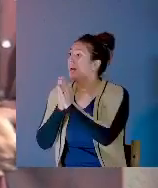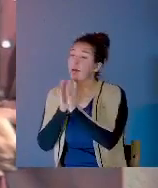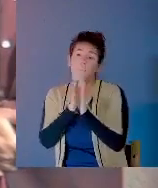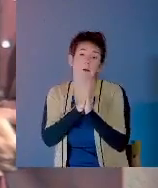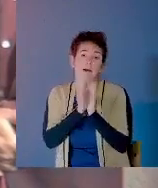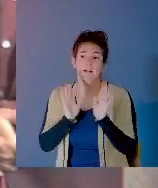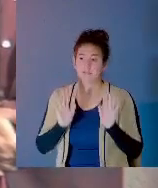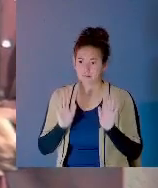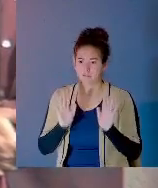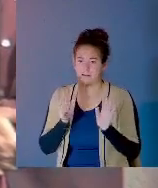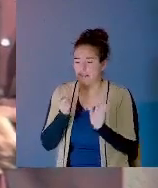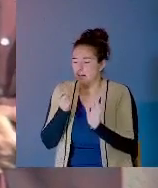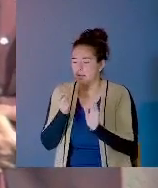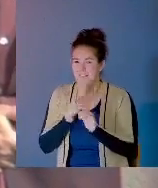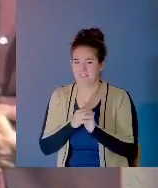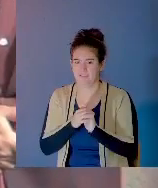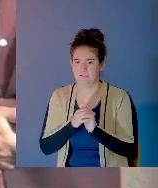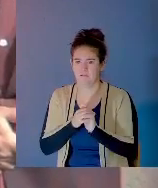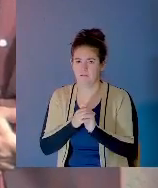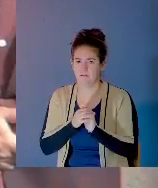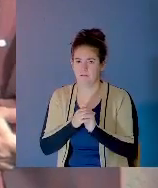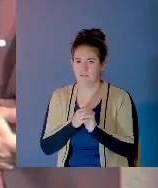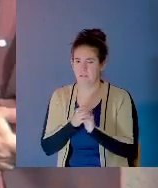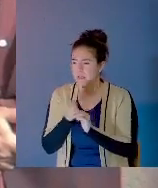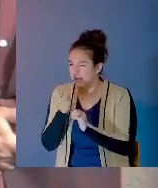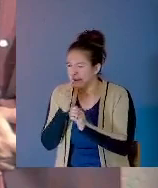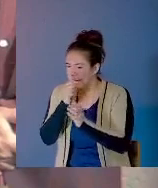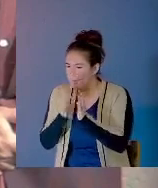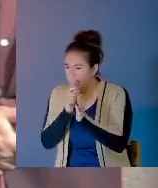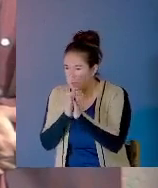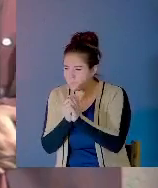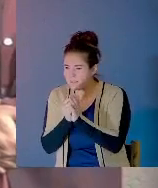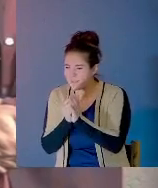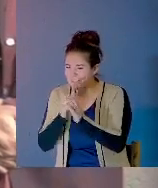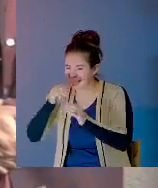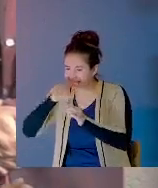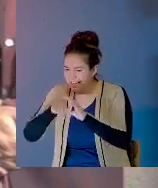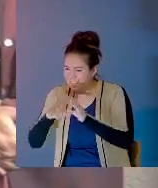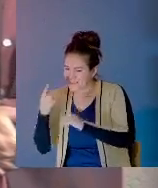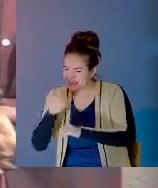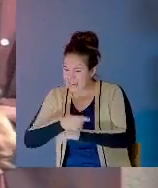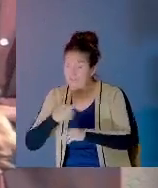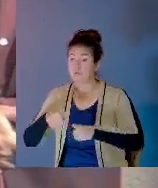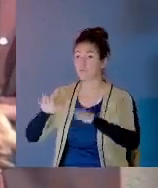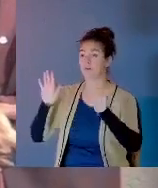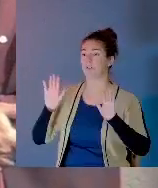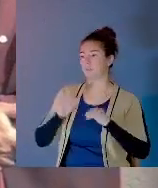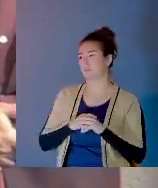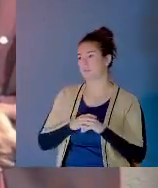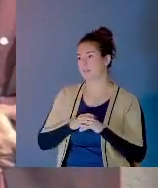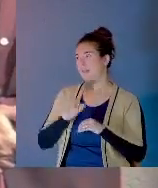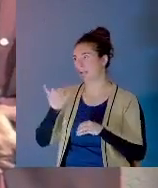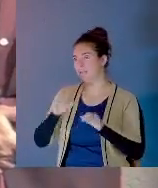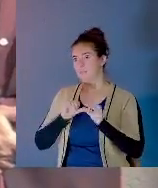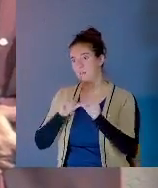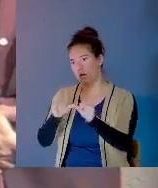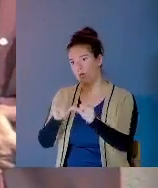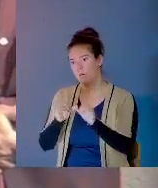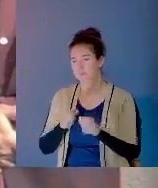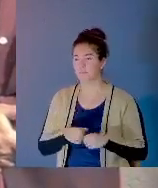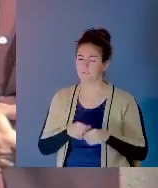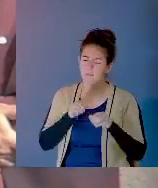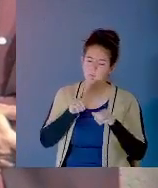I give you my life again today. Your surrender has to be an ongoing thing. Be filled with the Holy Spirit, the Bible